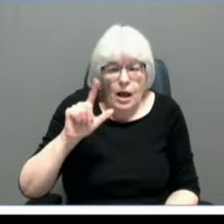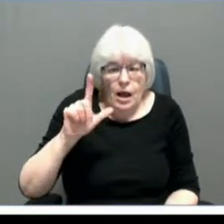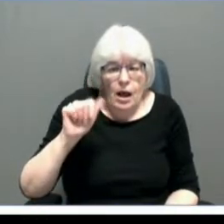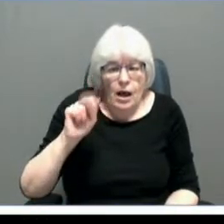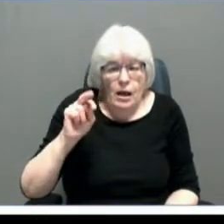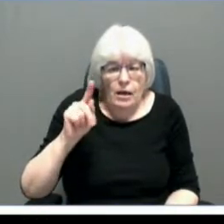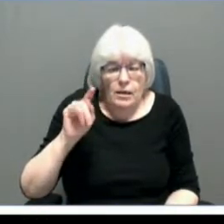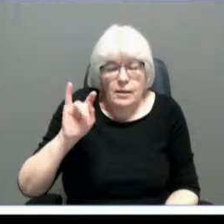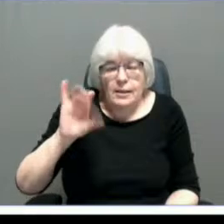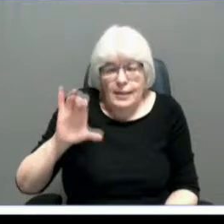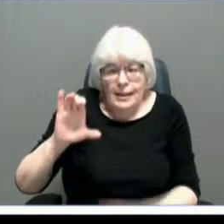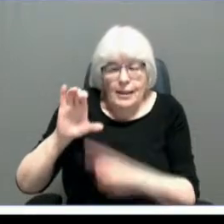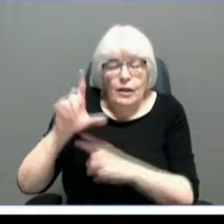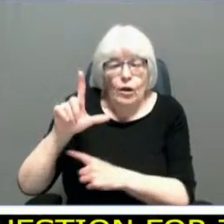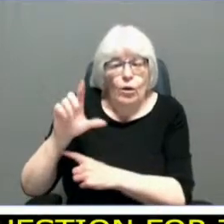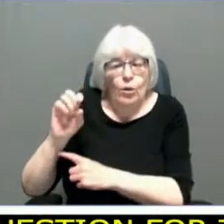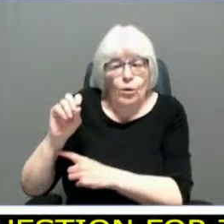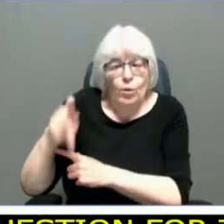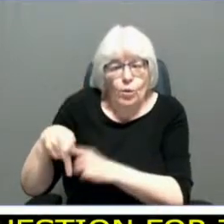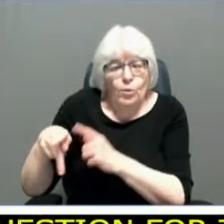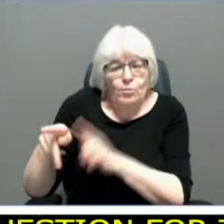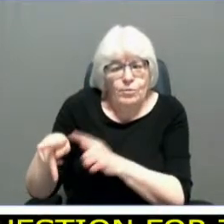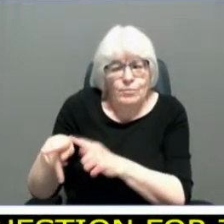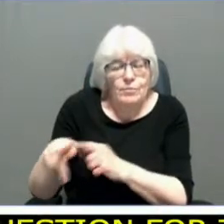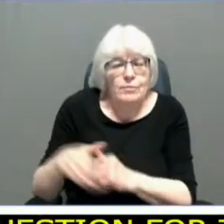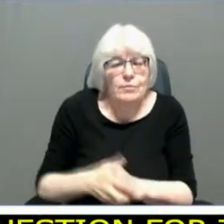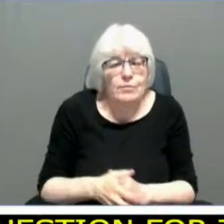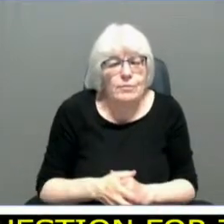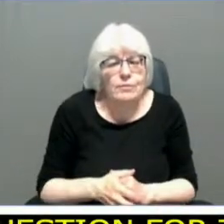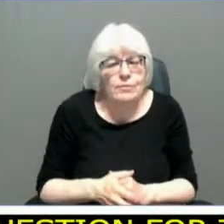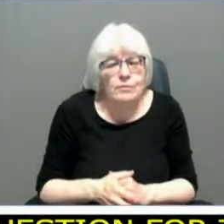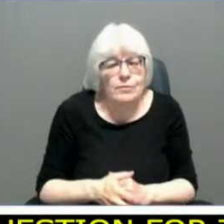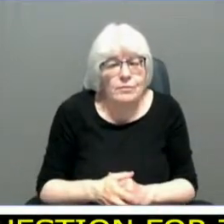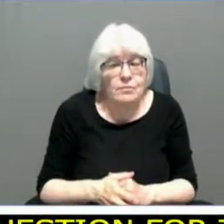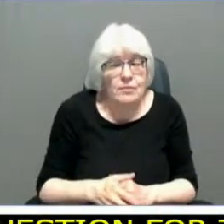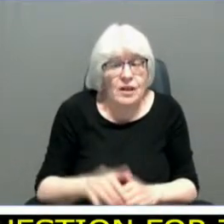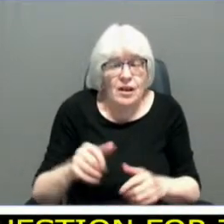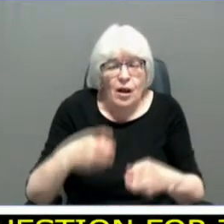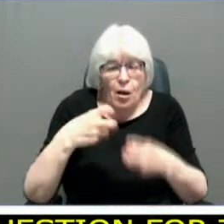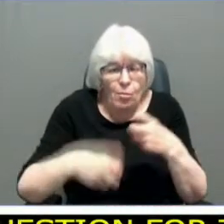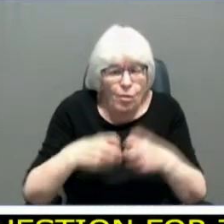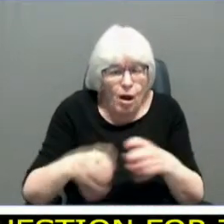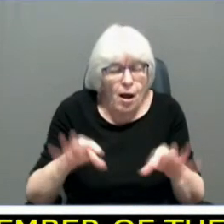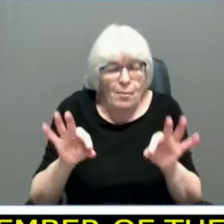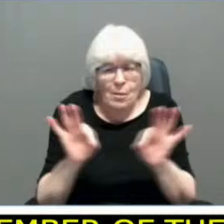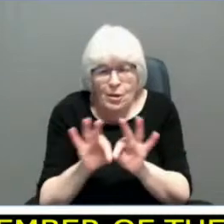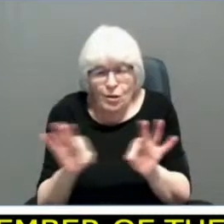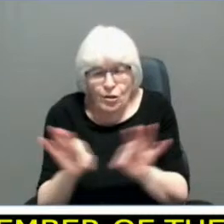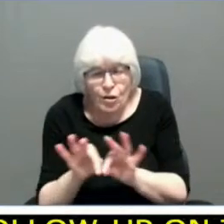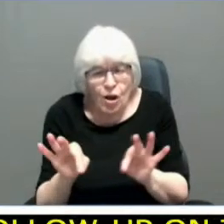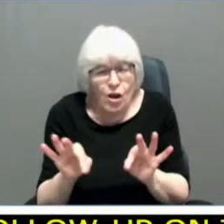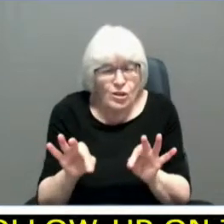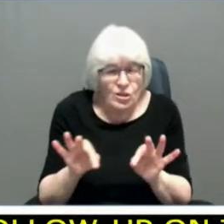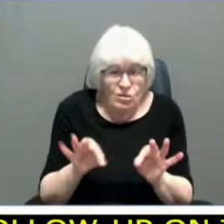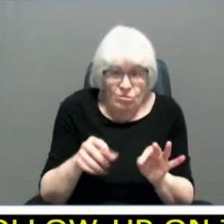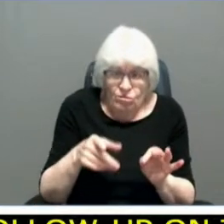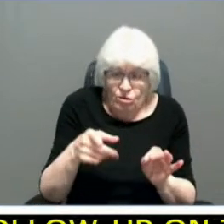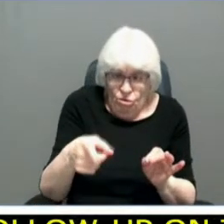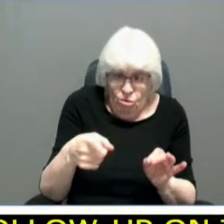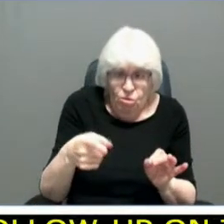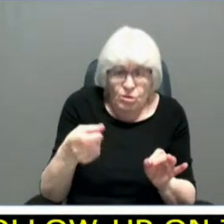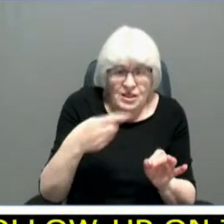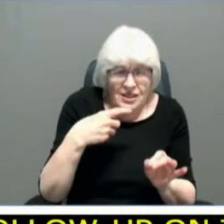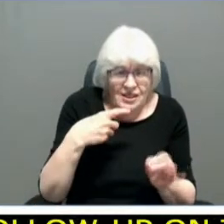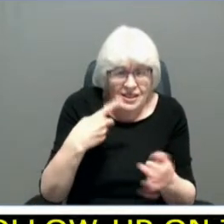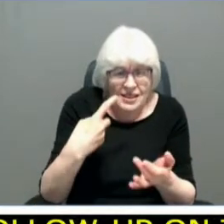You've all stated a problem about rates. You've stated a concern about a lack of a timeline, a lack of a commitment